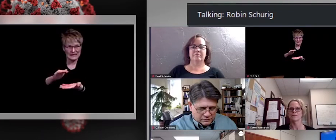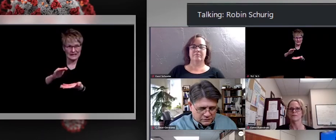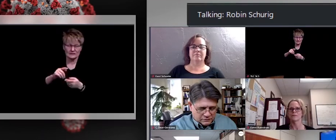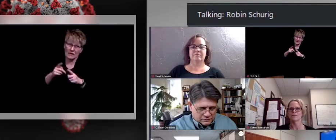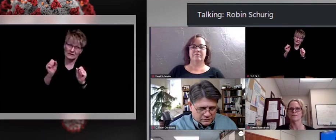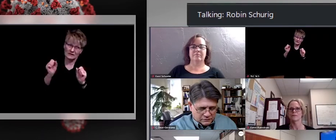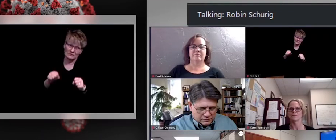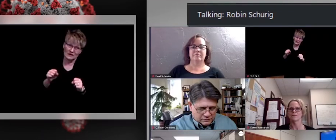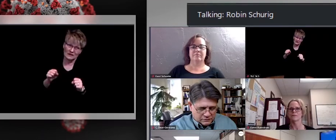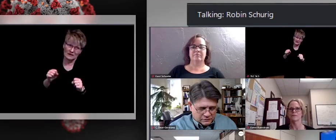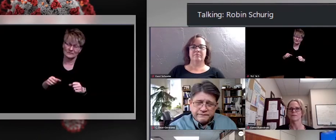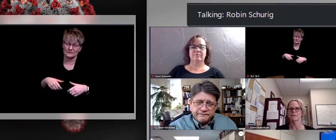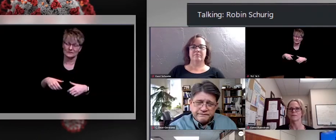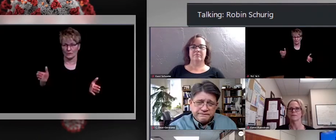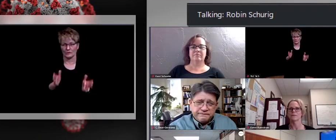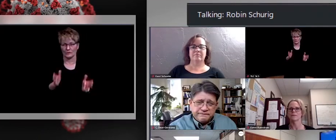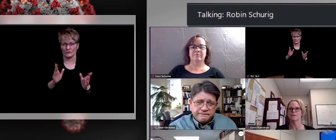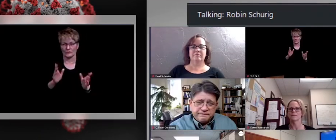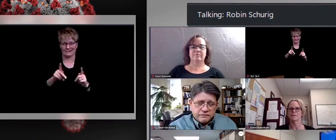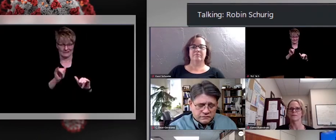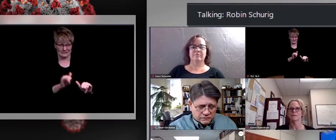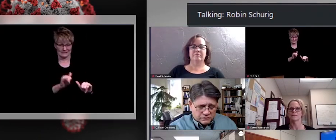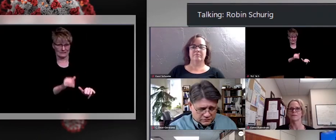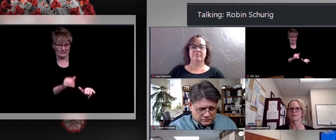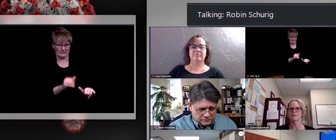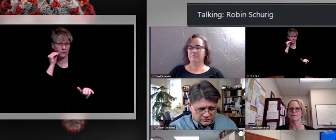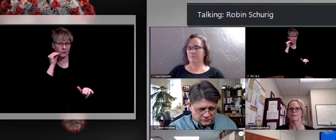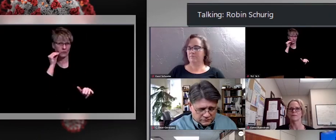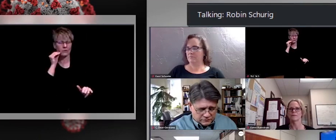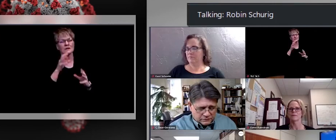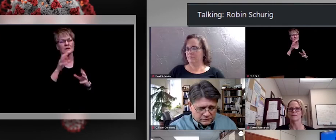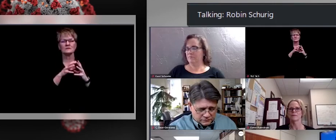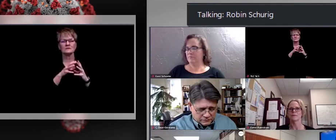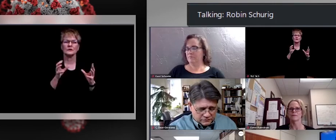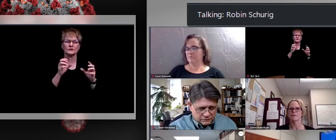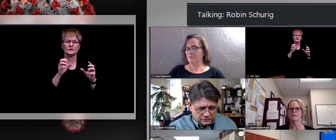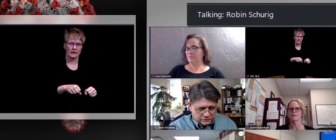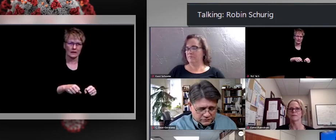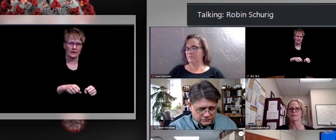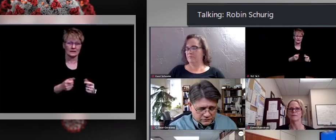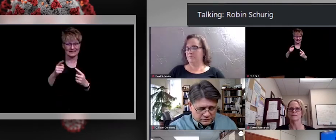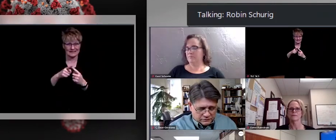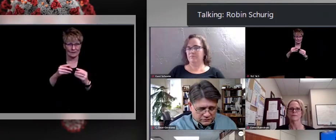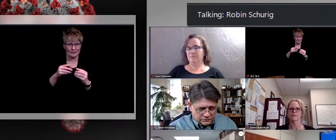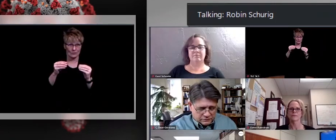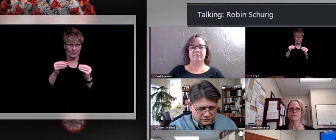to continue to stay home as much as possible until we can get the vaccine out to more people.